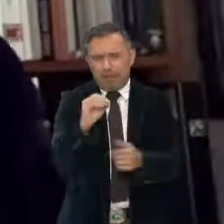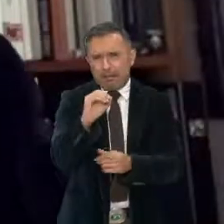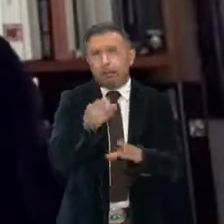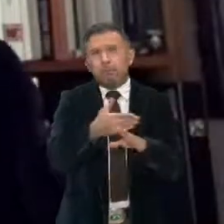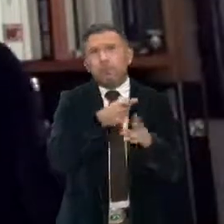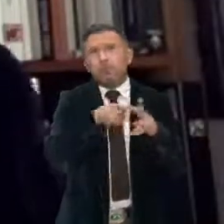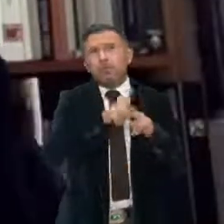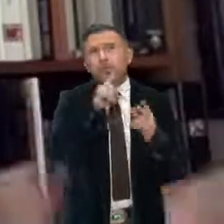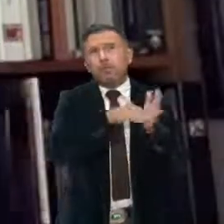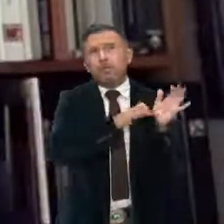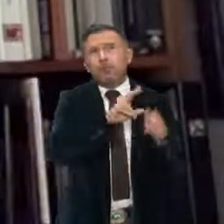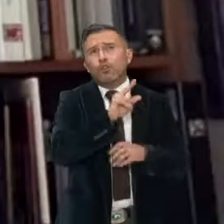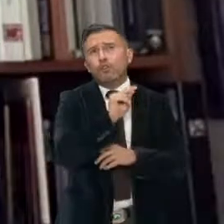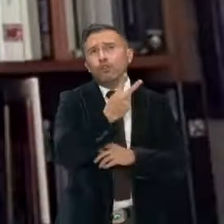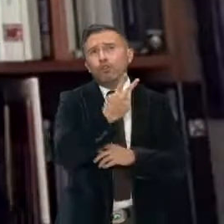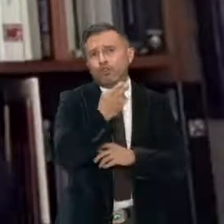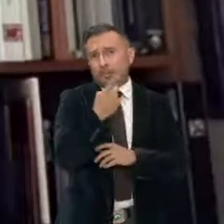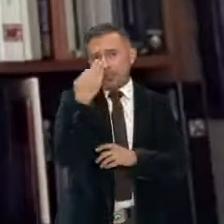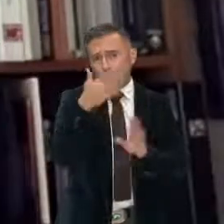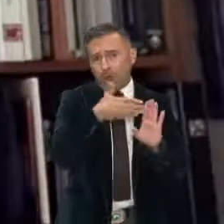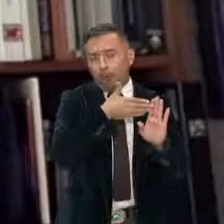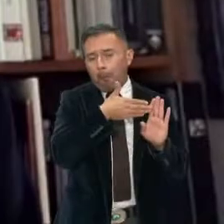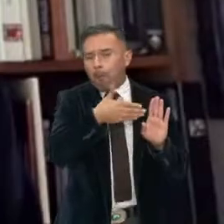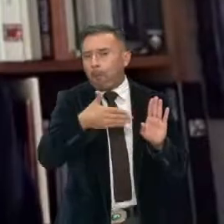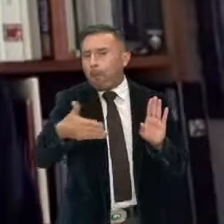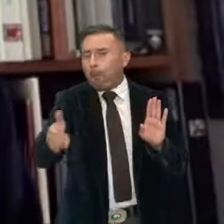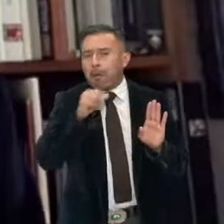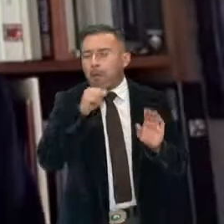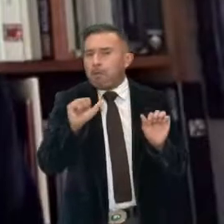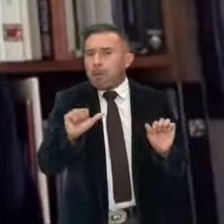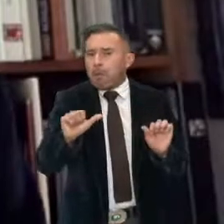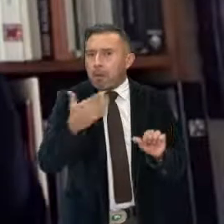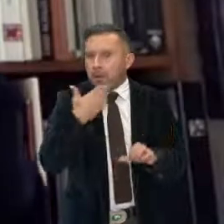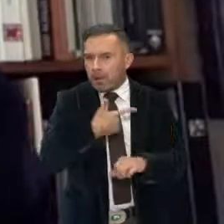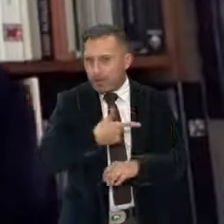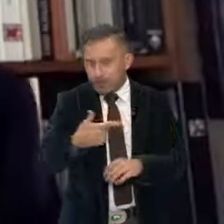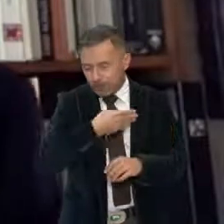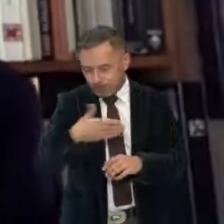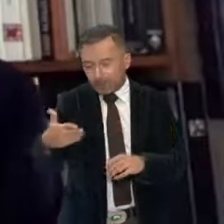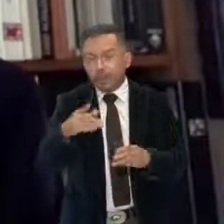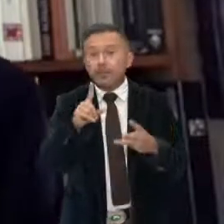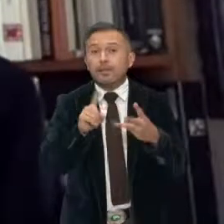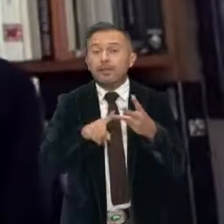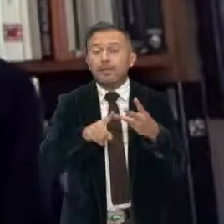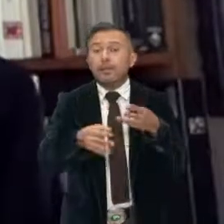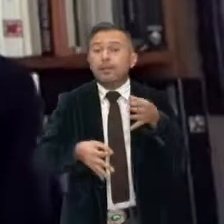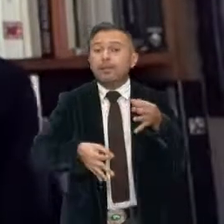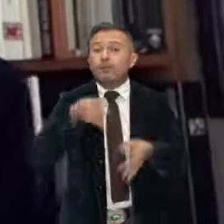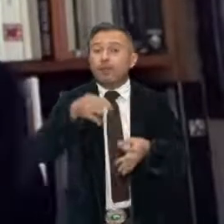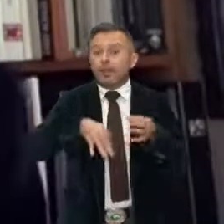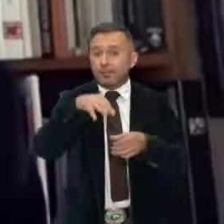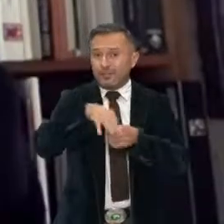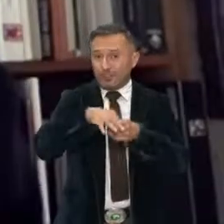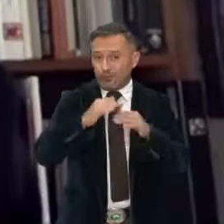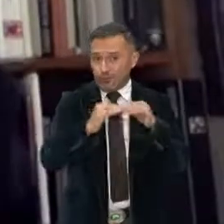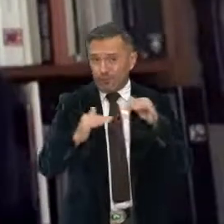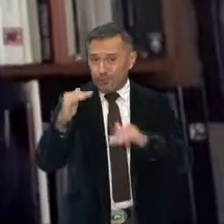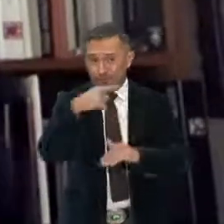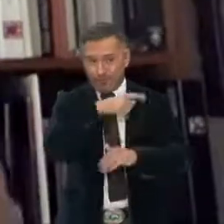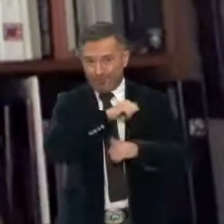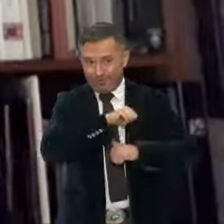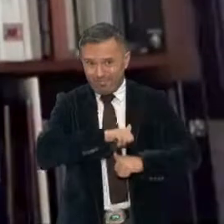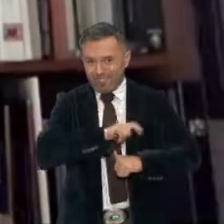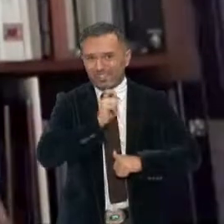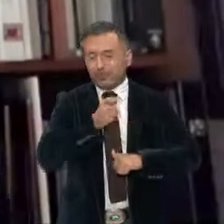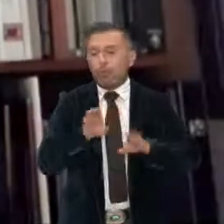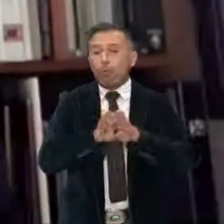life in any electoral process since 1982, in that term only. and the Supreme Electoral Court acted